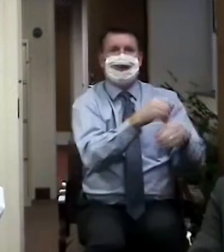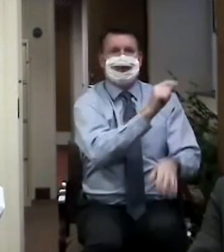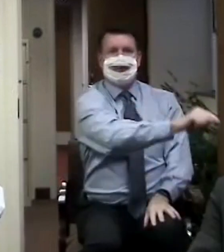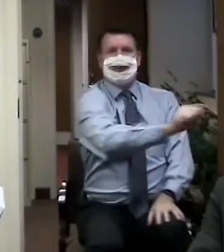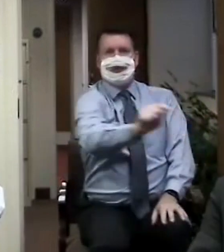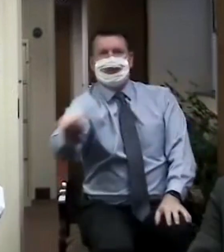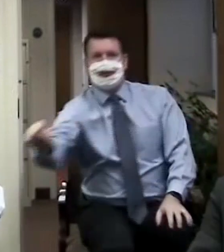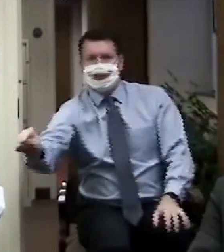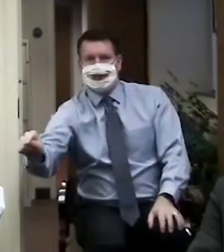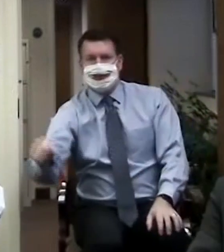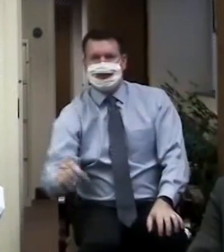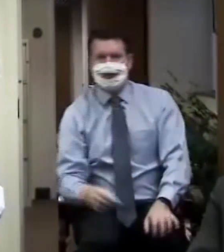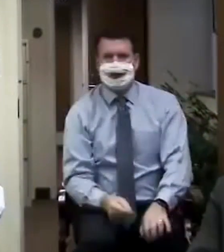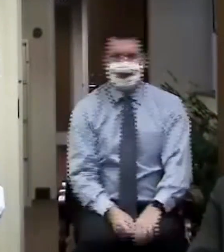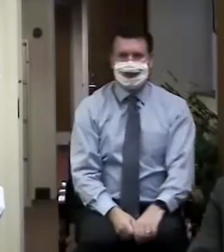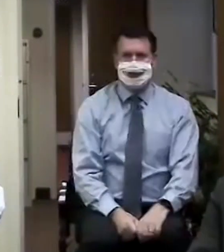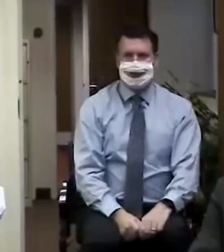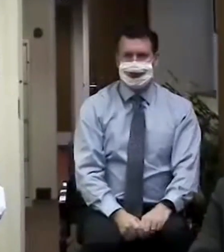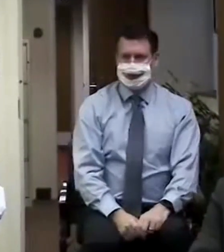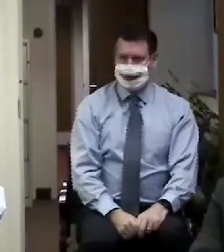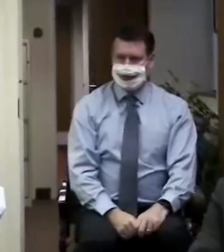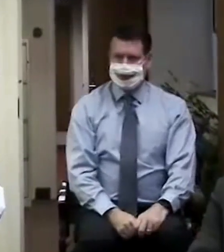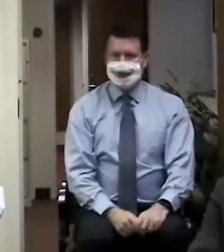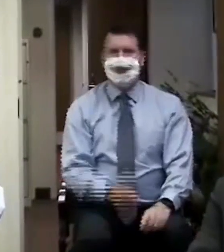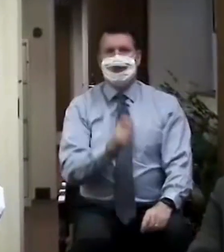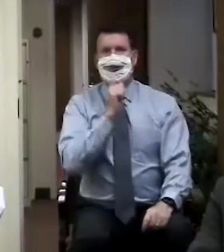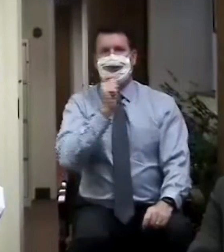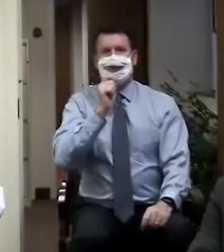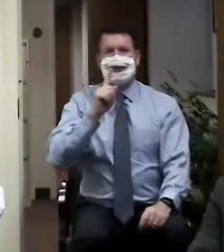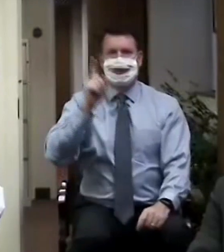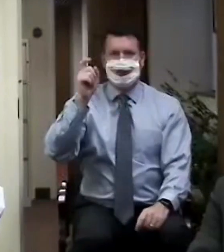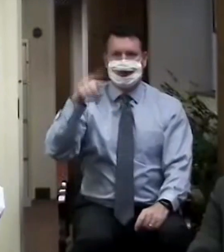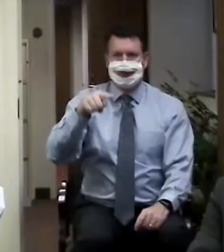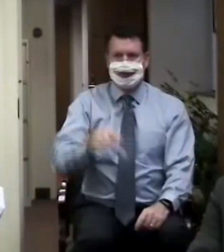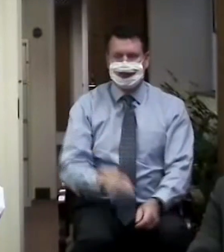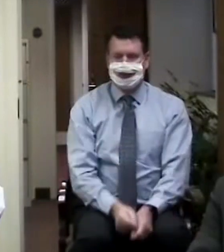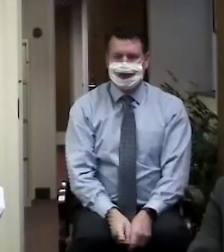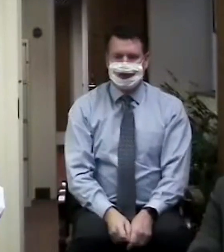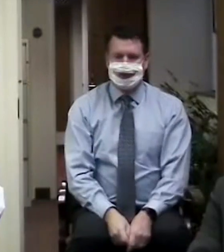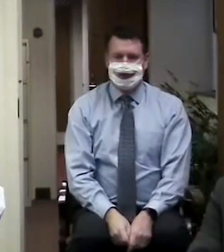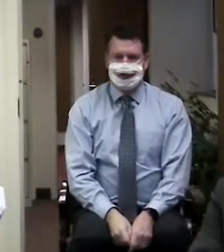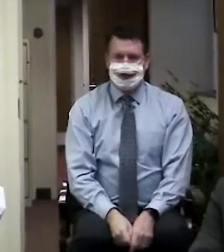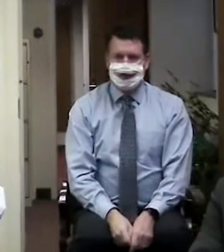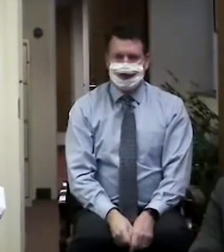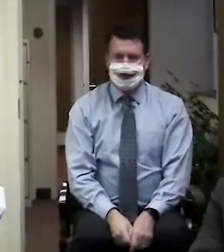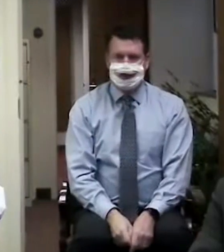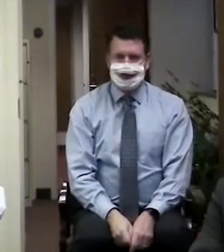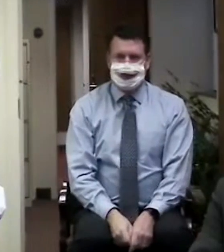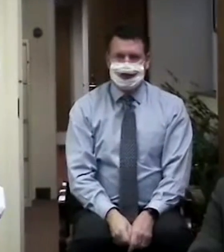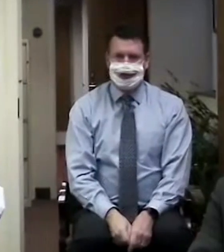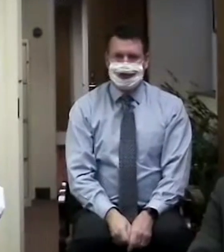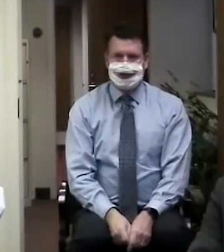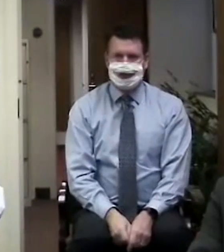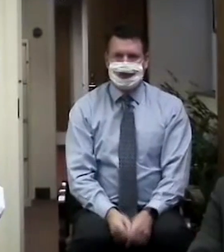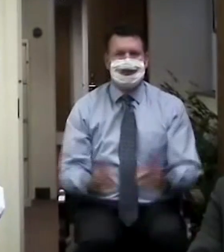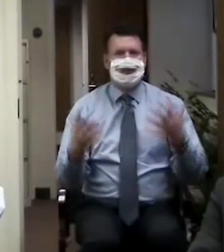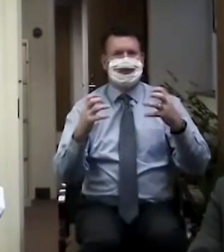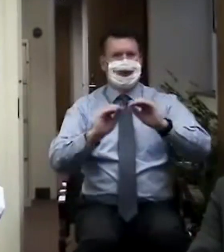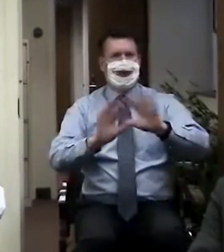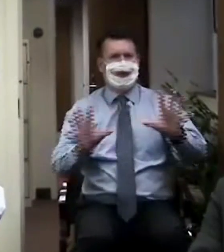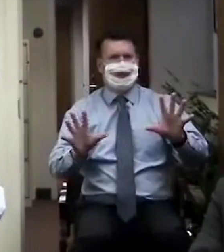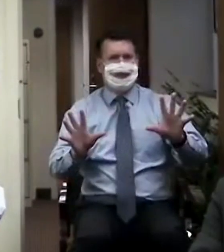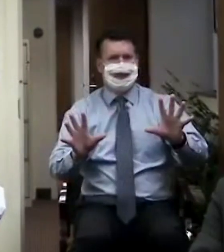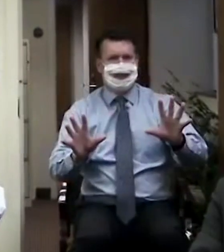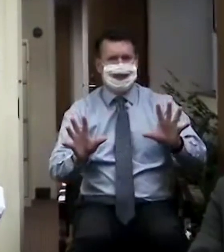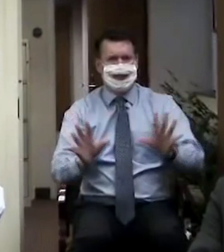News. Thank you, guys. Just one clarification on what you just answered.